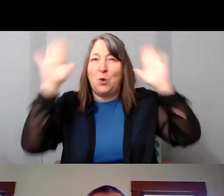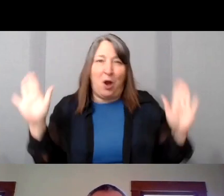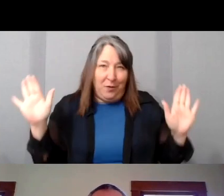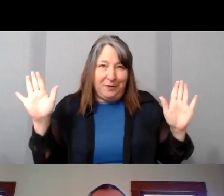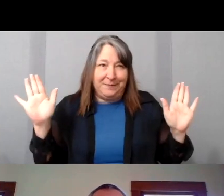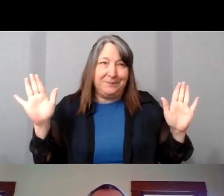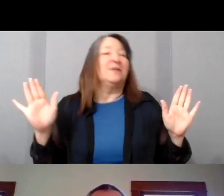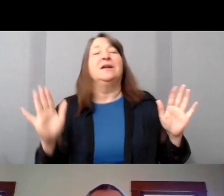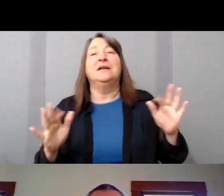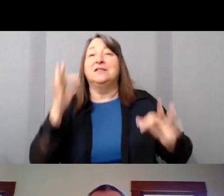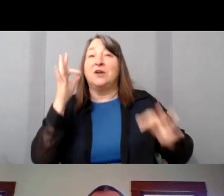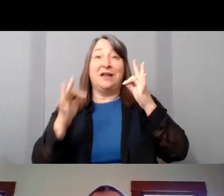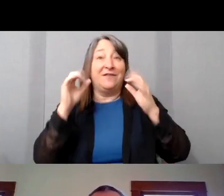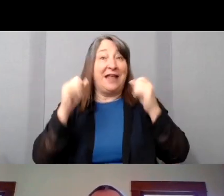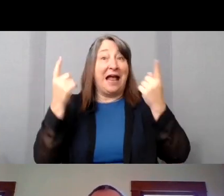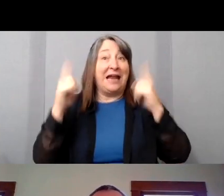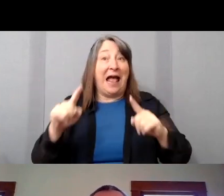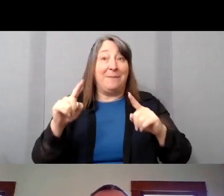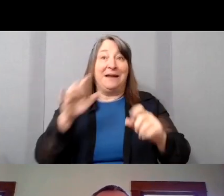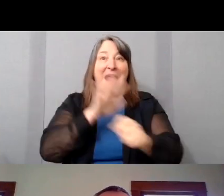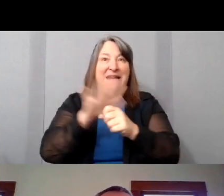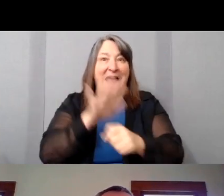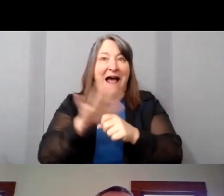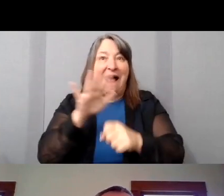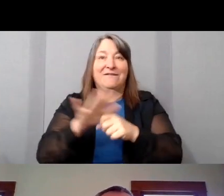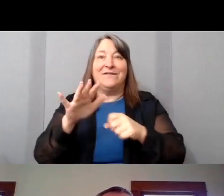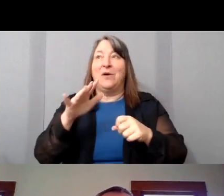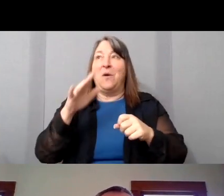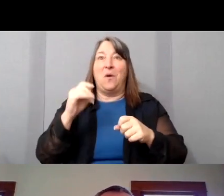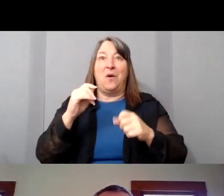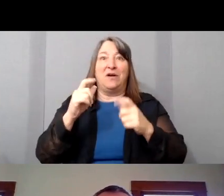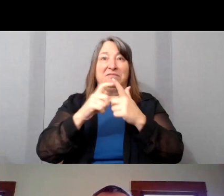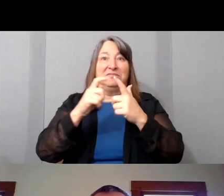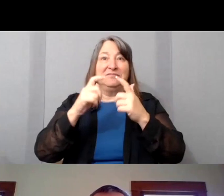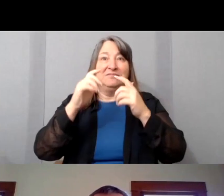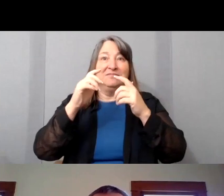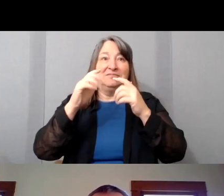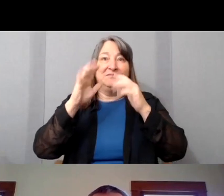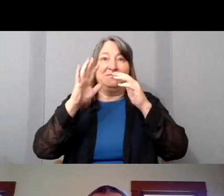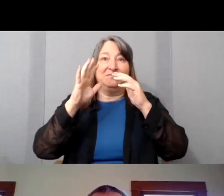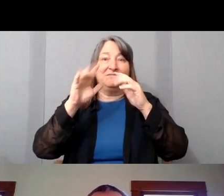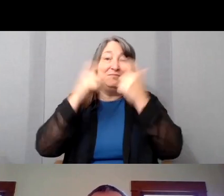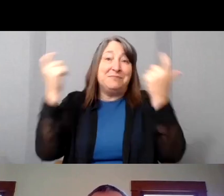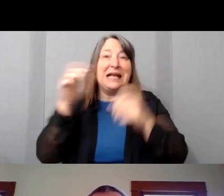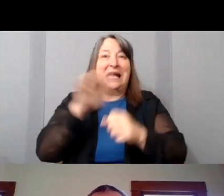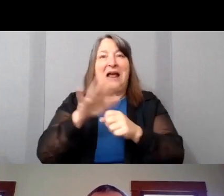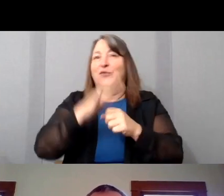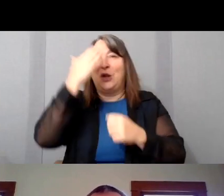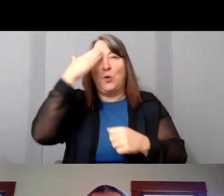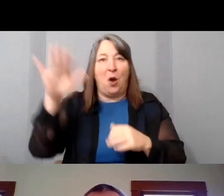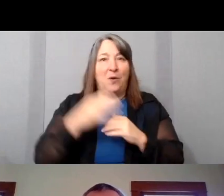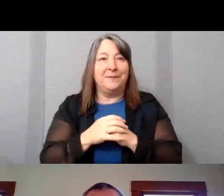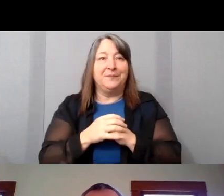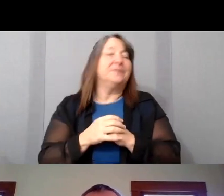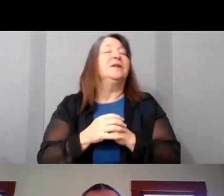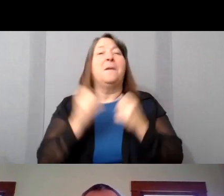at scale and consistently enough, we kind of don't know. I think technology literacy, right? I saw a lot of programs